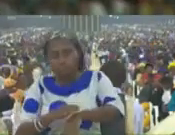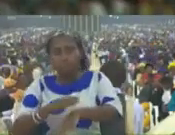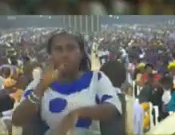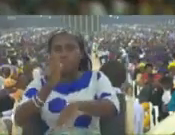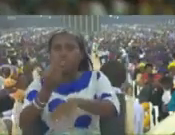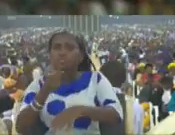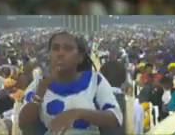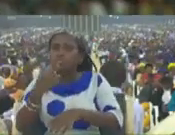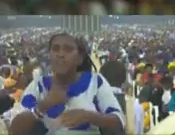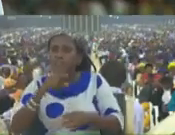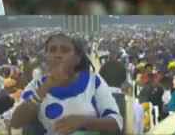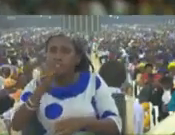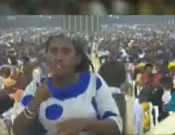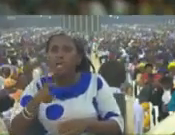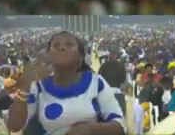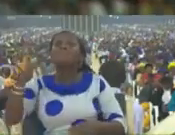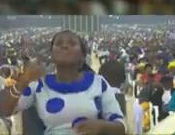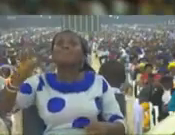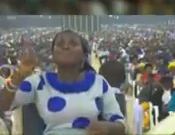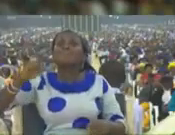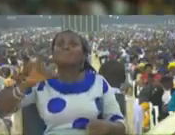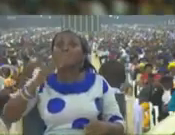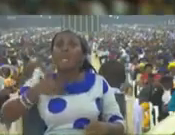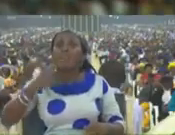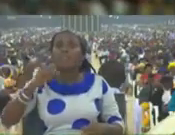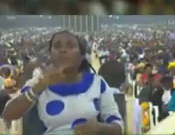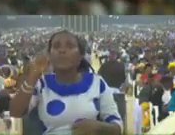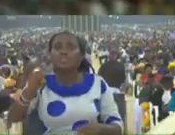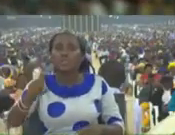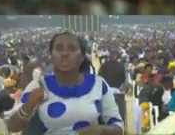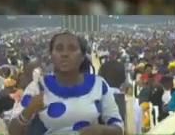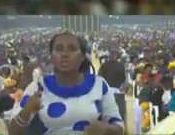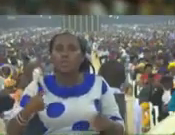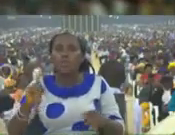said, yes. He said, where is Entebbe?